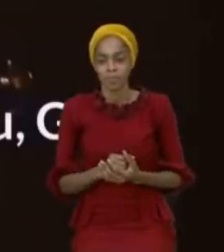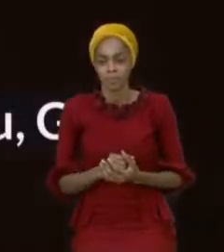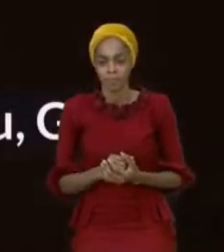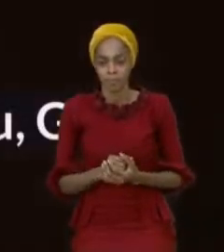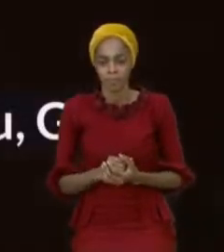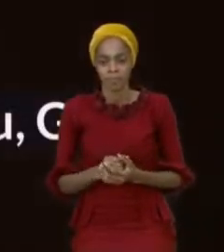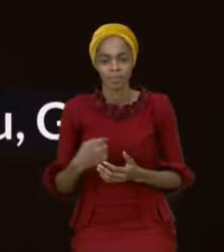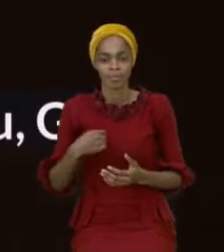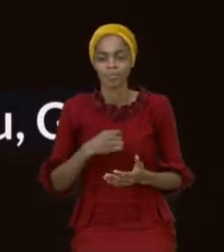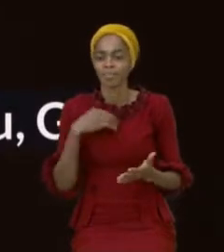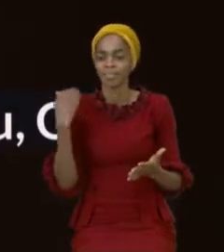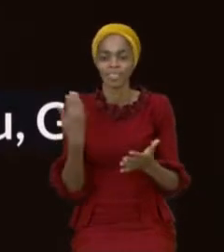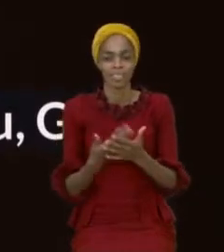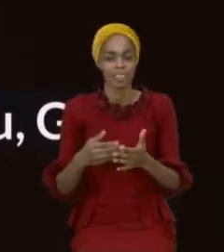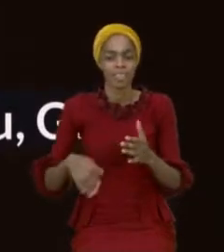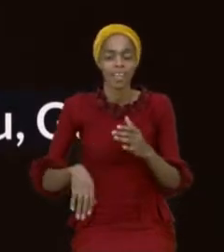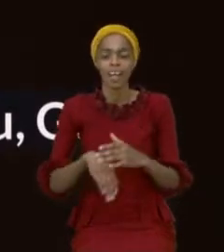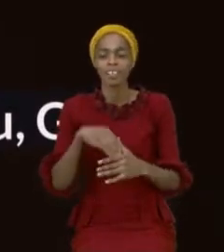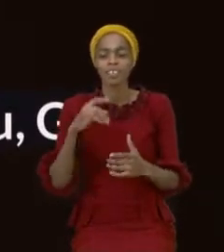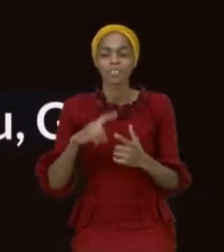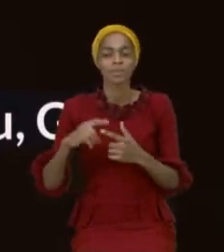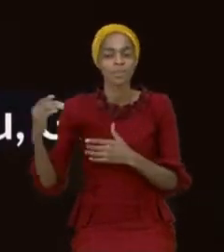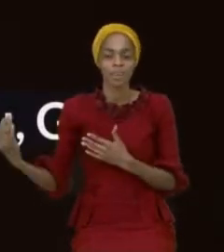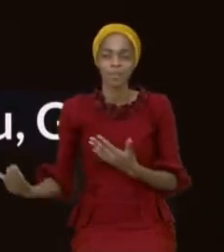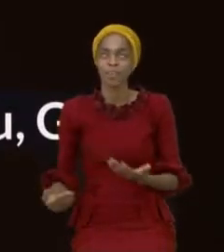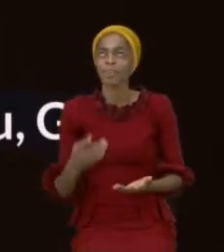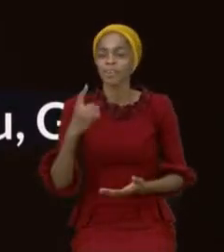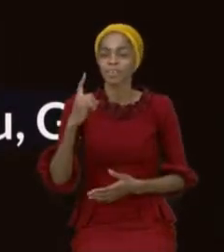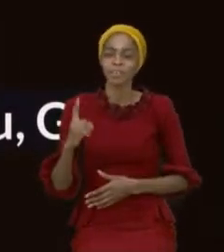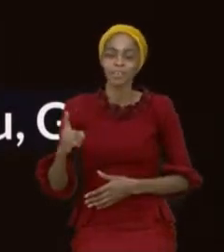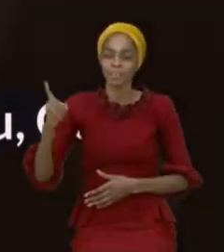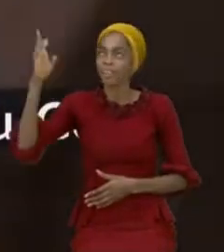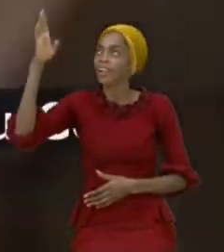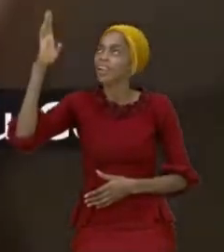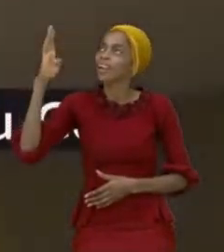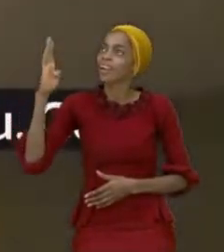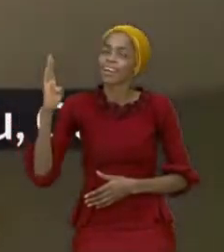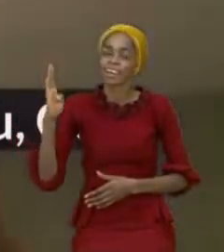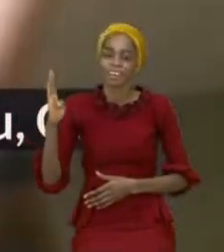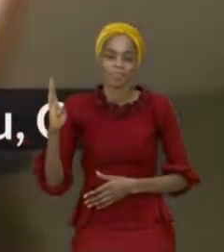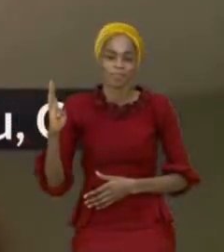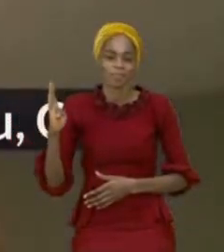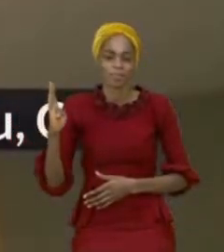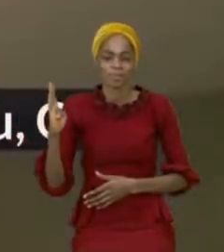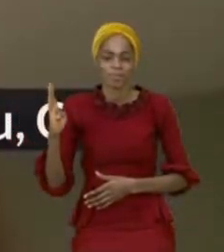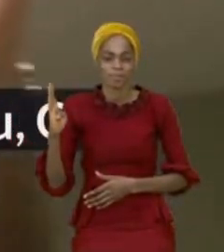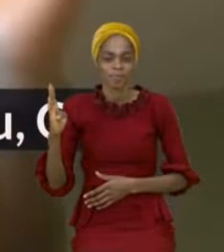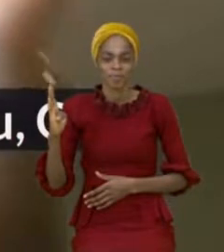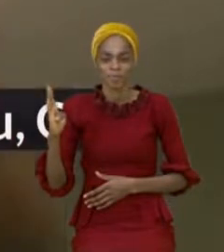Reaching out to welcome you, God.